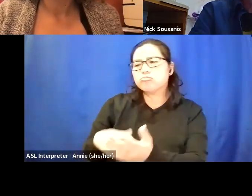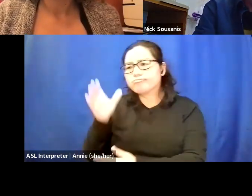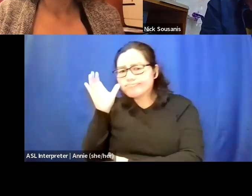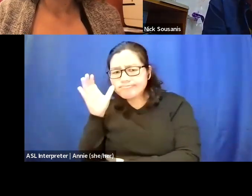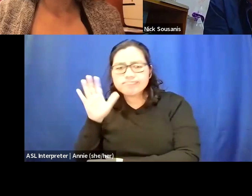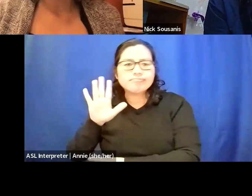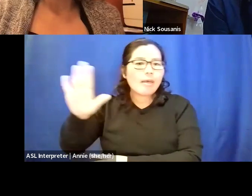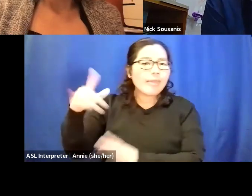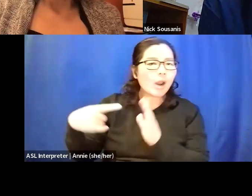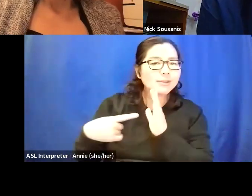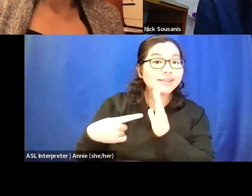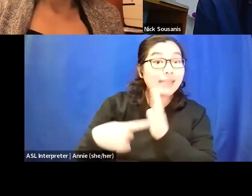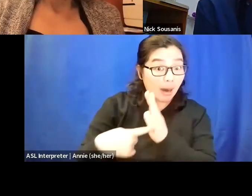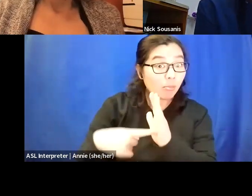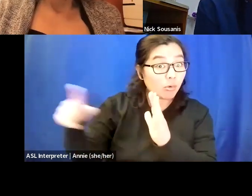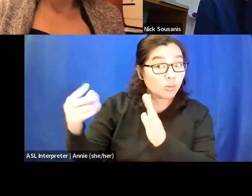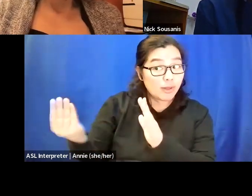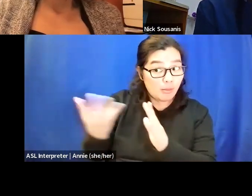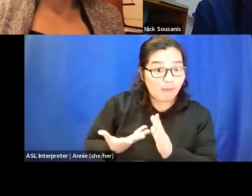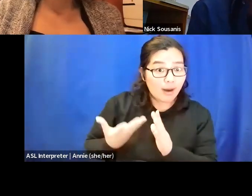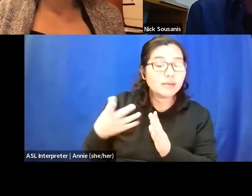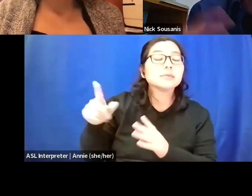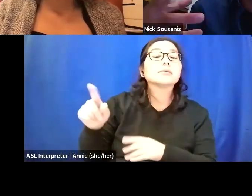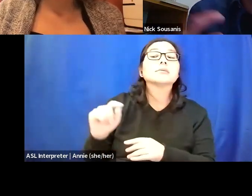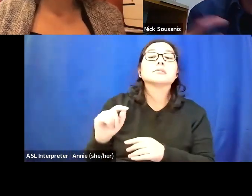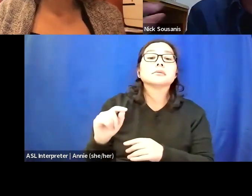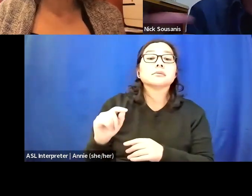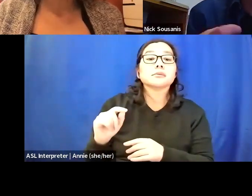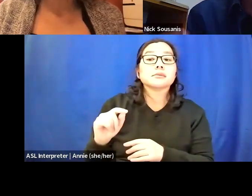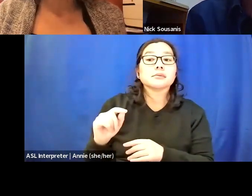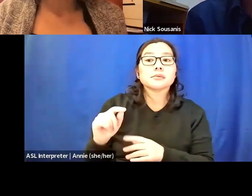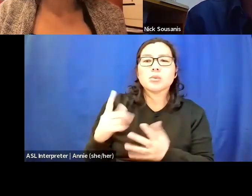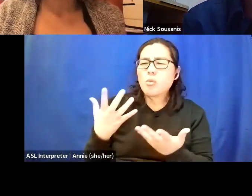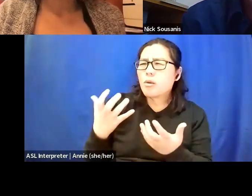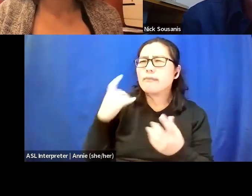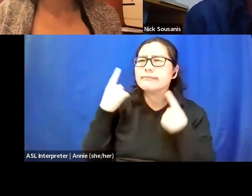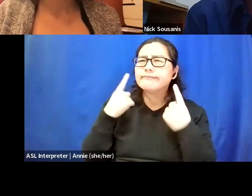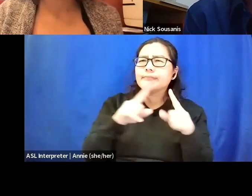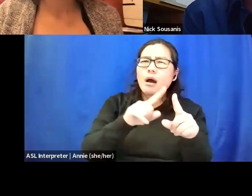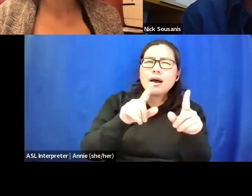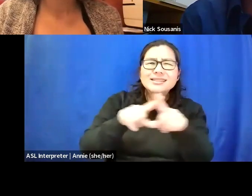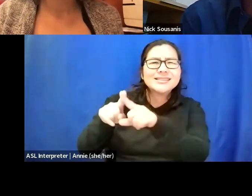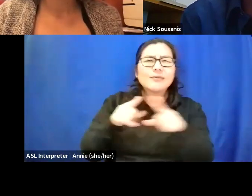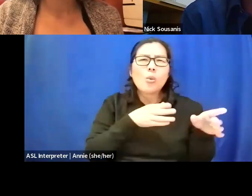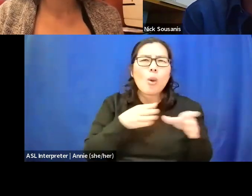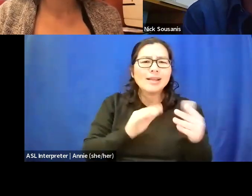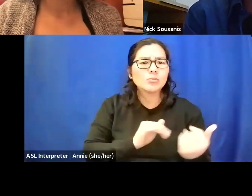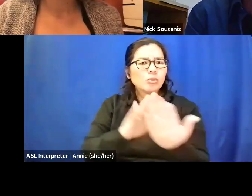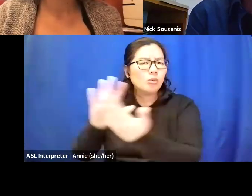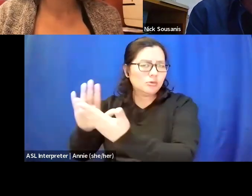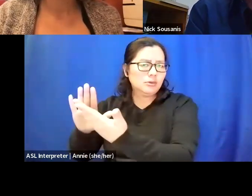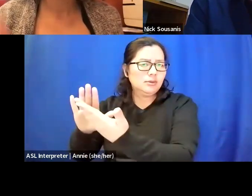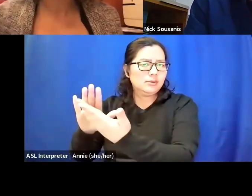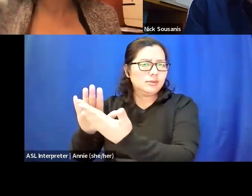came into existence, we wanted to explore, what are other ways, other things that we can attack this with? What are other